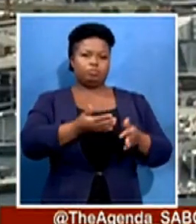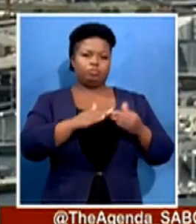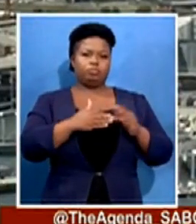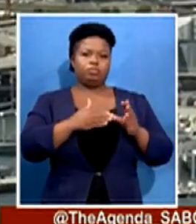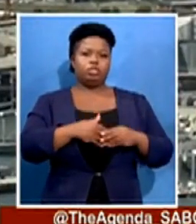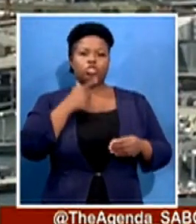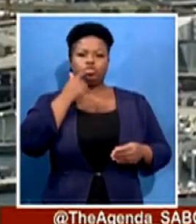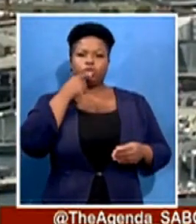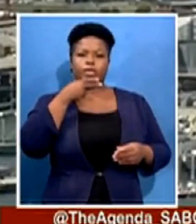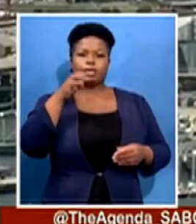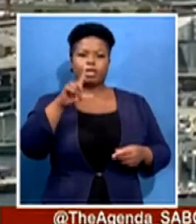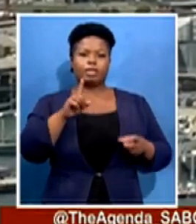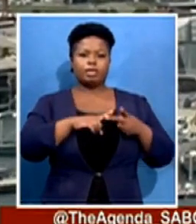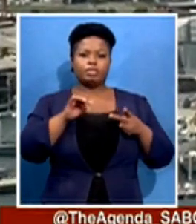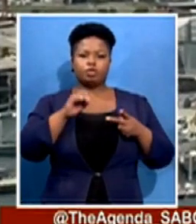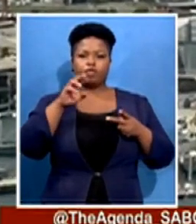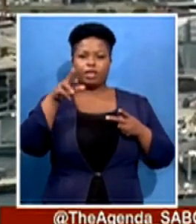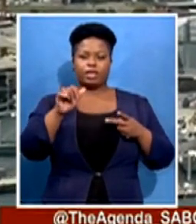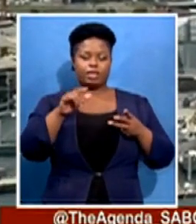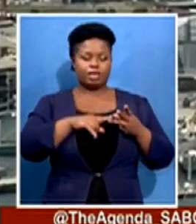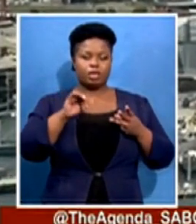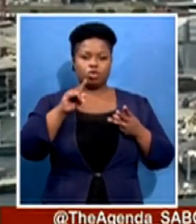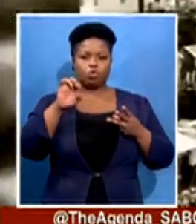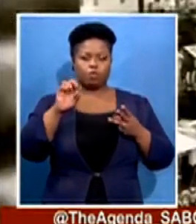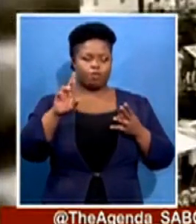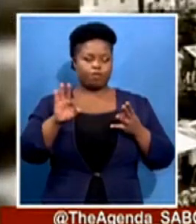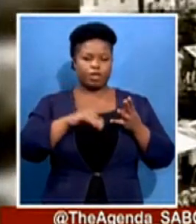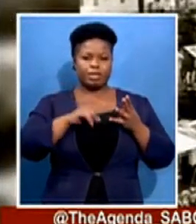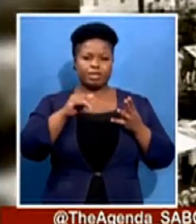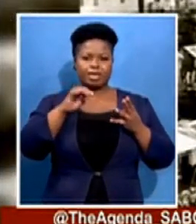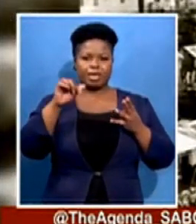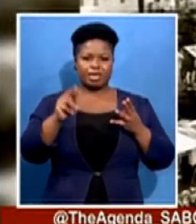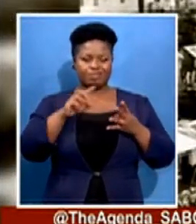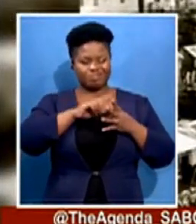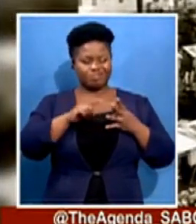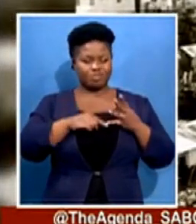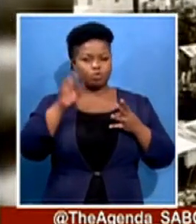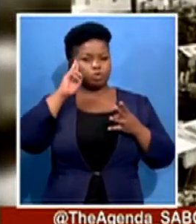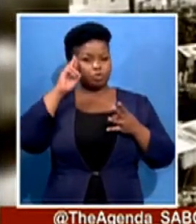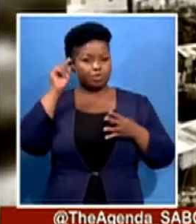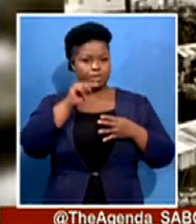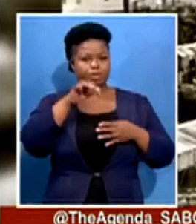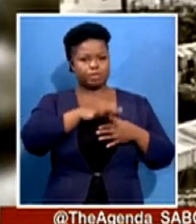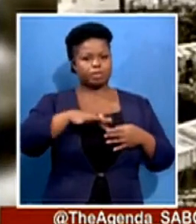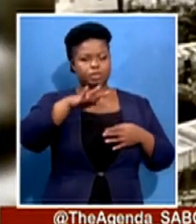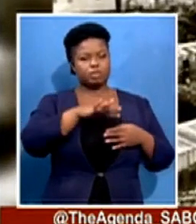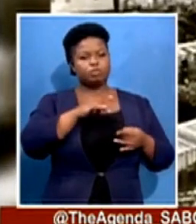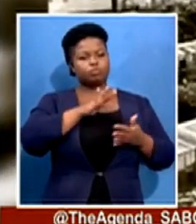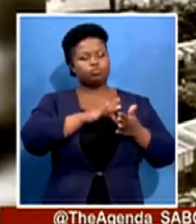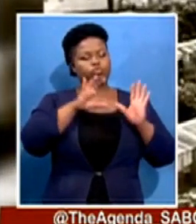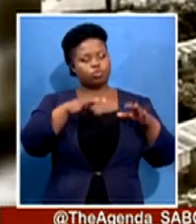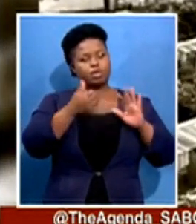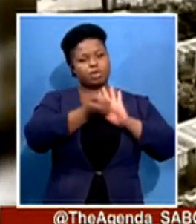Kloof, Glencairn and Luyolo Village, remember Simonstown. That's until the Group Areas Act ripped them away from the place they called